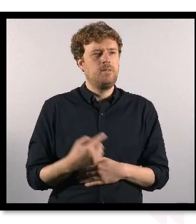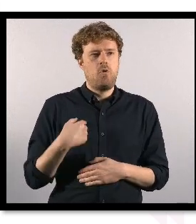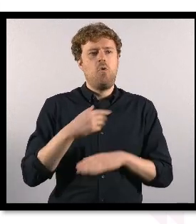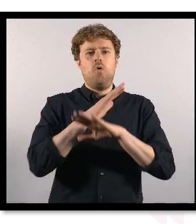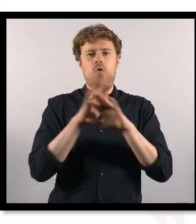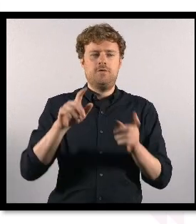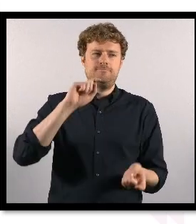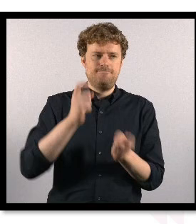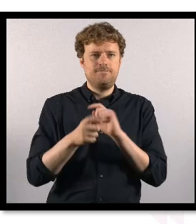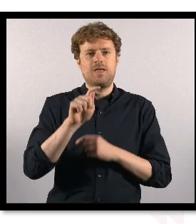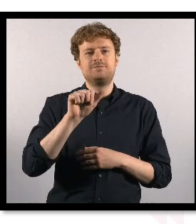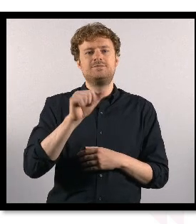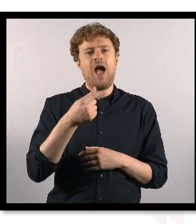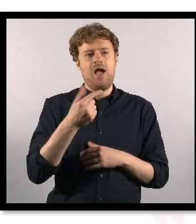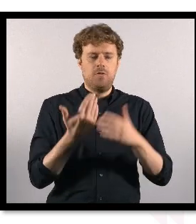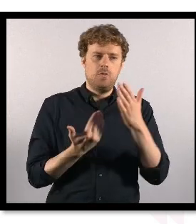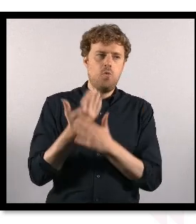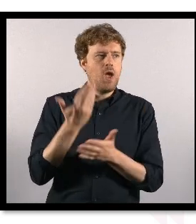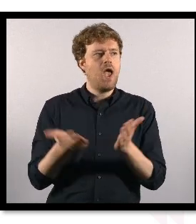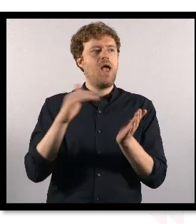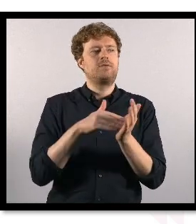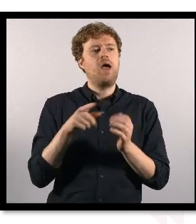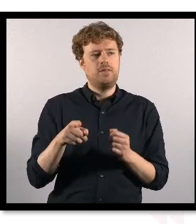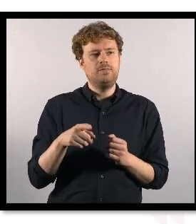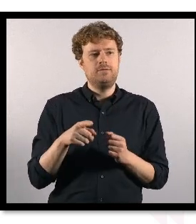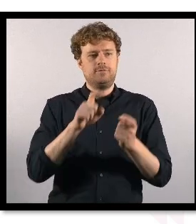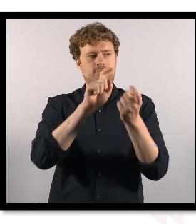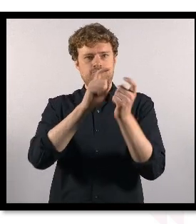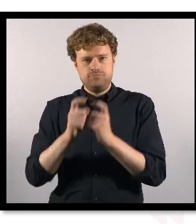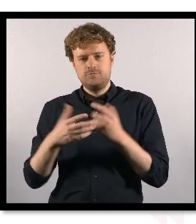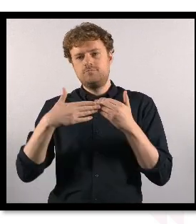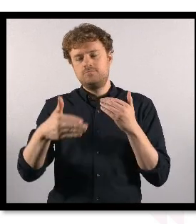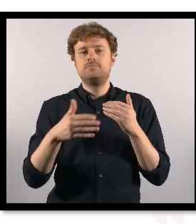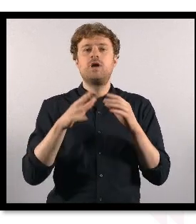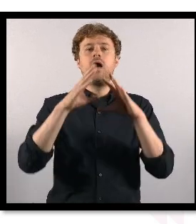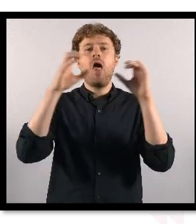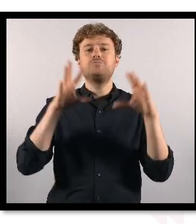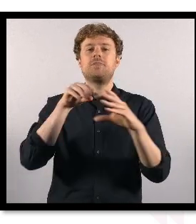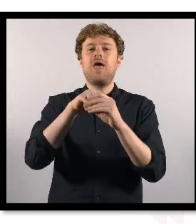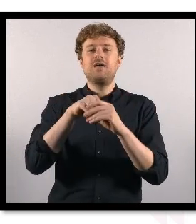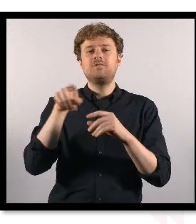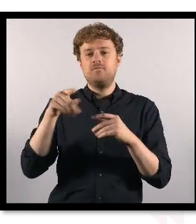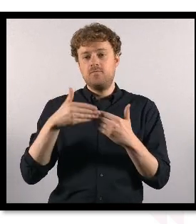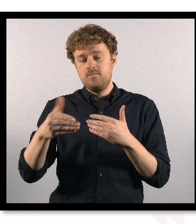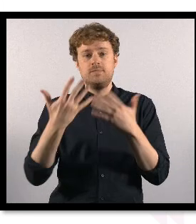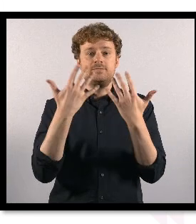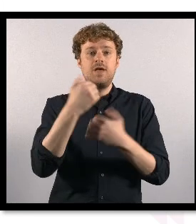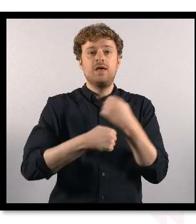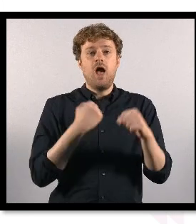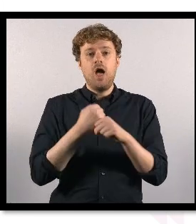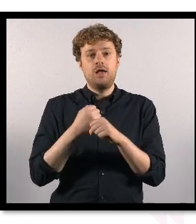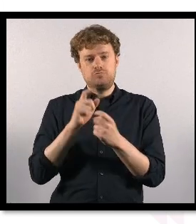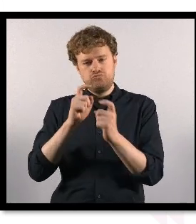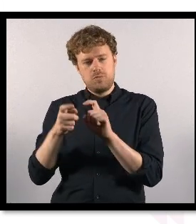some of the work that we're going to do as part of this workload is to reduce the amount of tags from 8 to 5. We're also introducing the notion of community